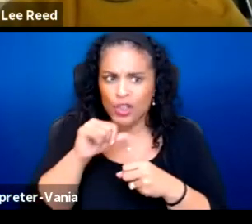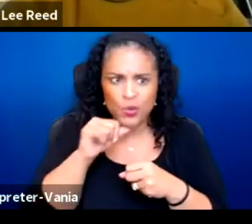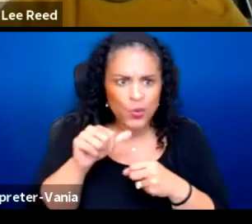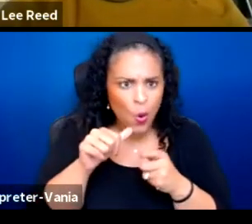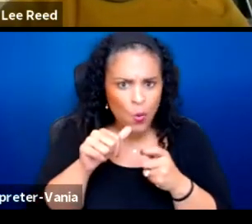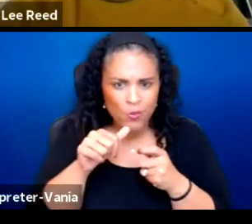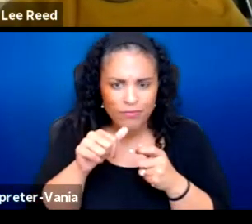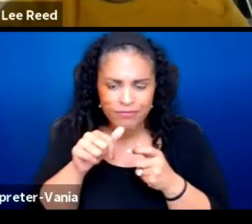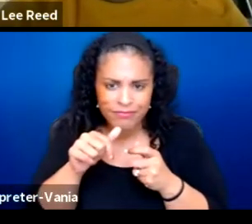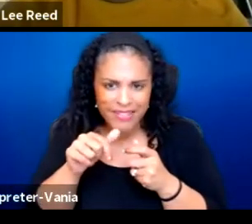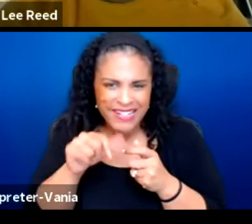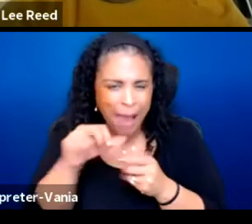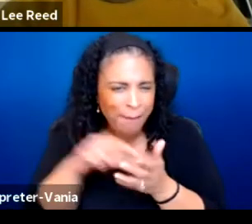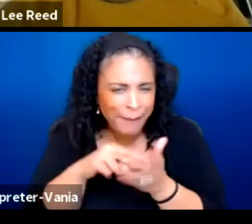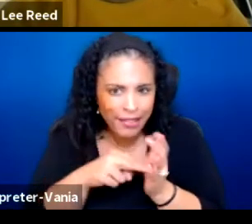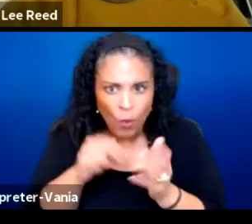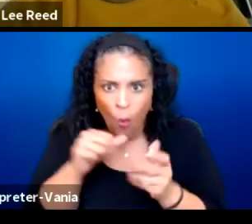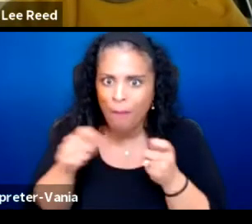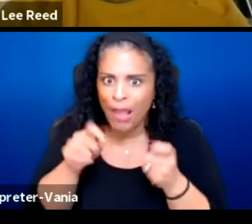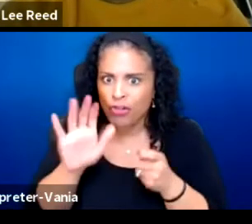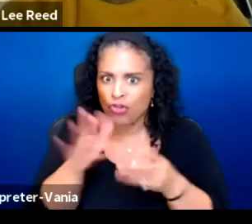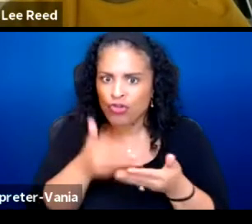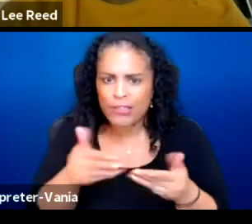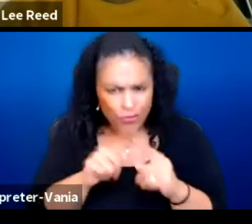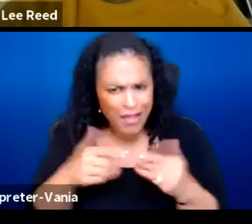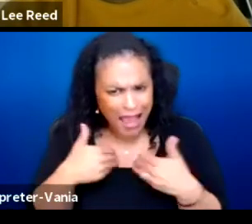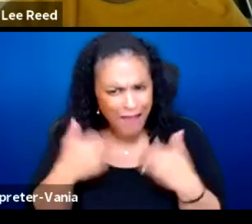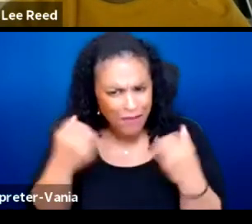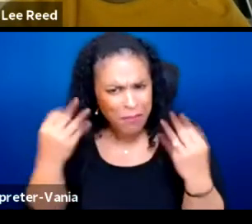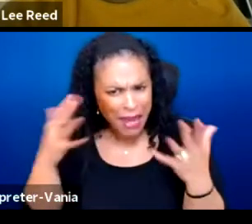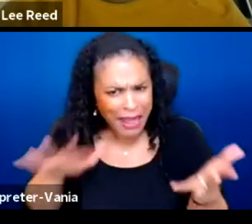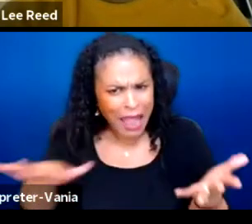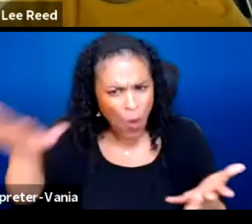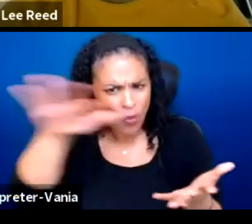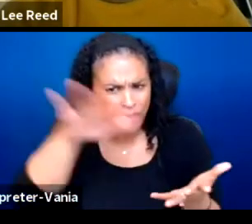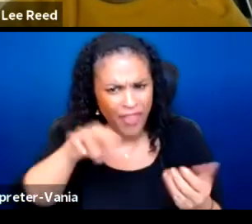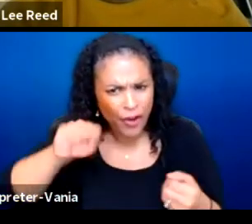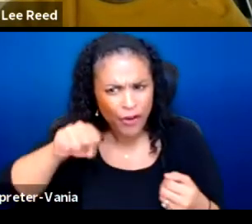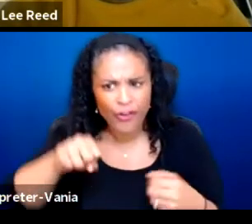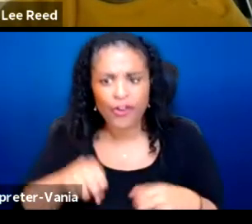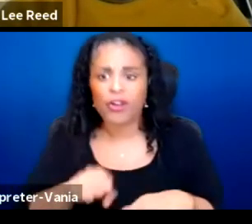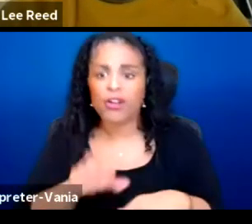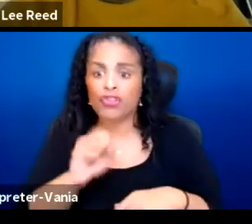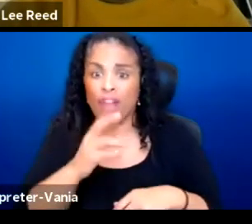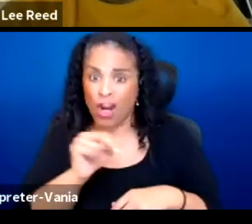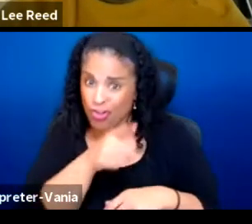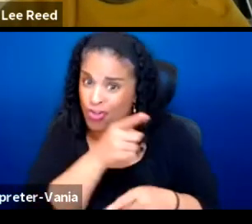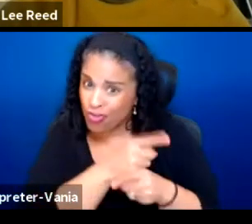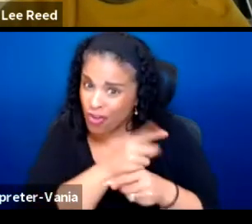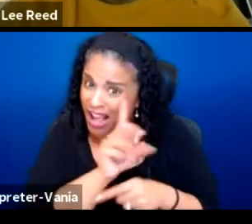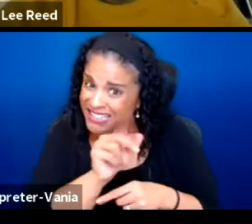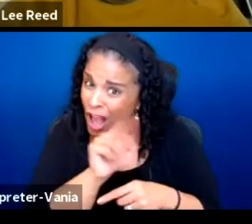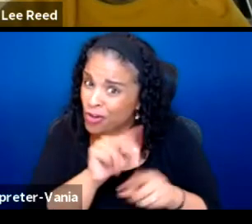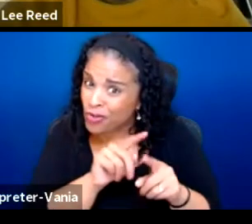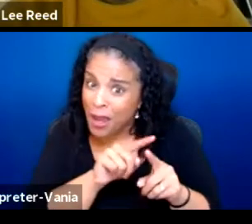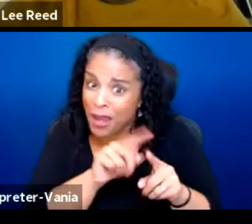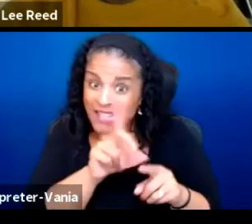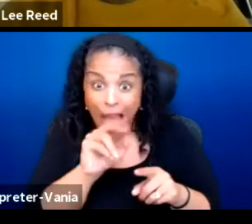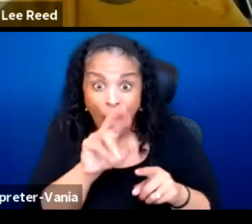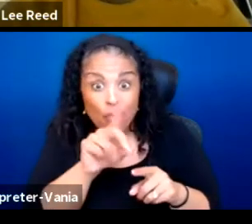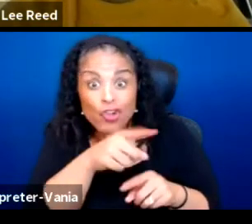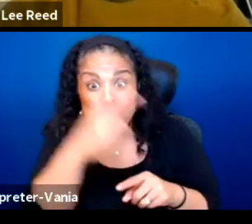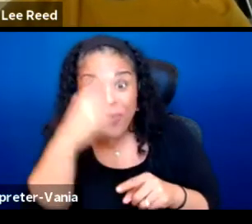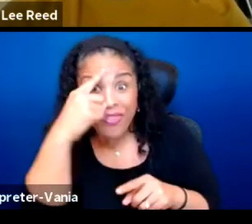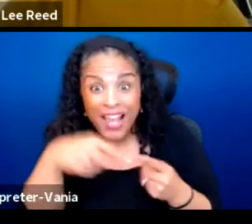know, but it is, there's a lot out there. And I think you're right, Donald, but also you started thinking that way because